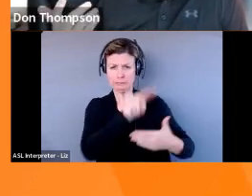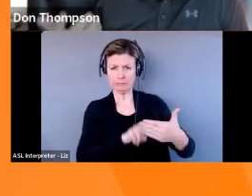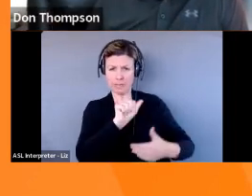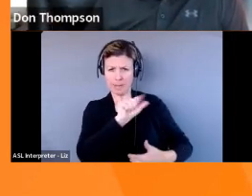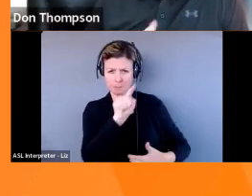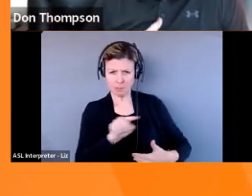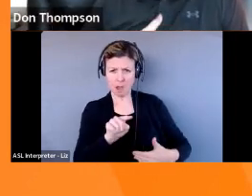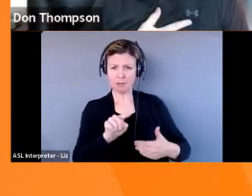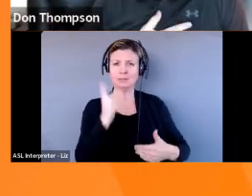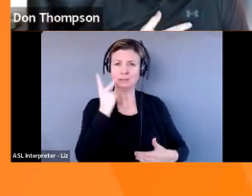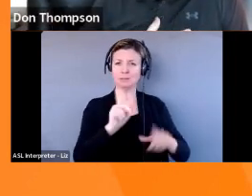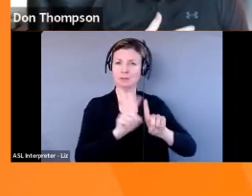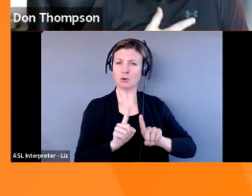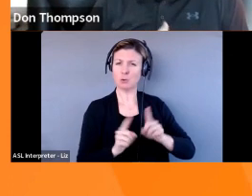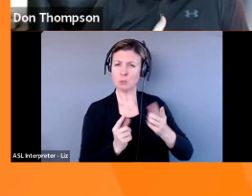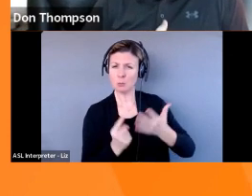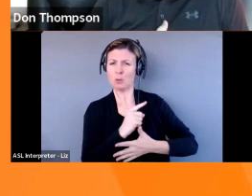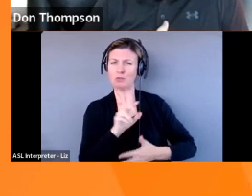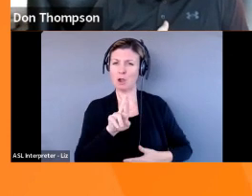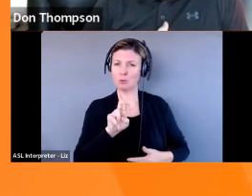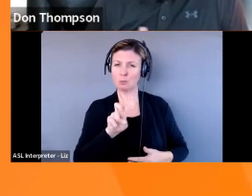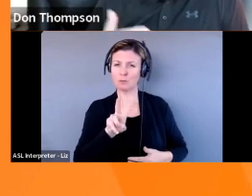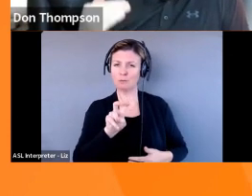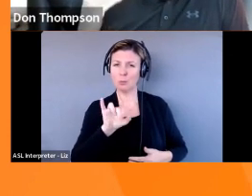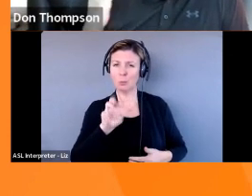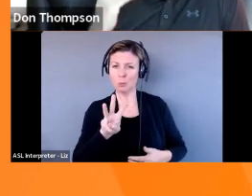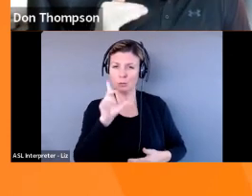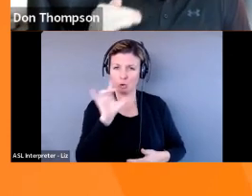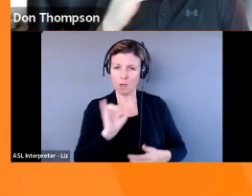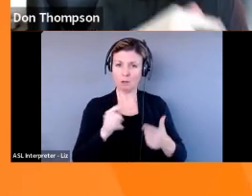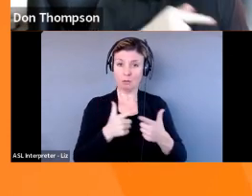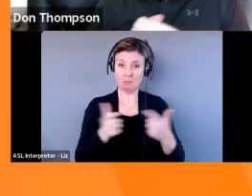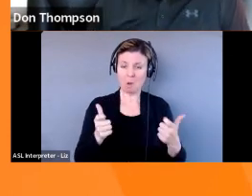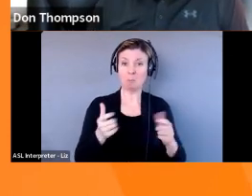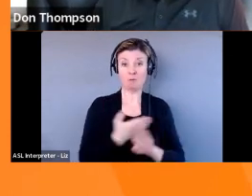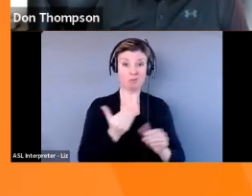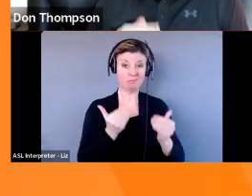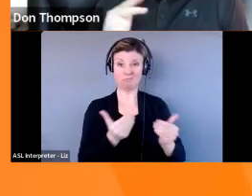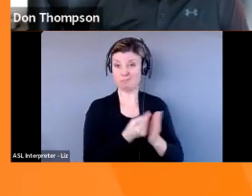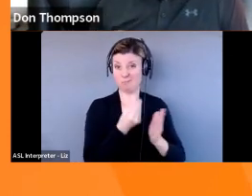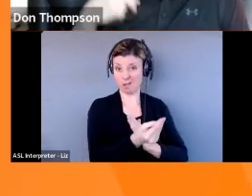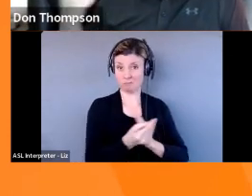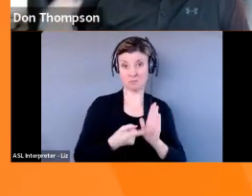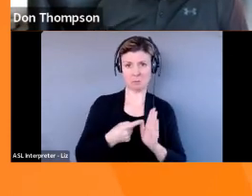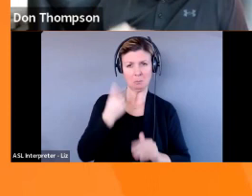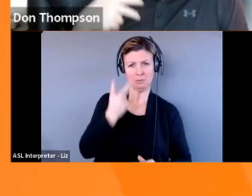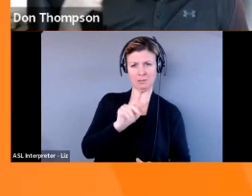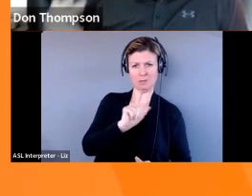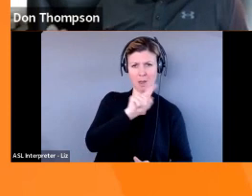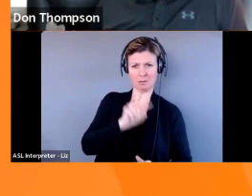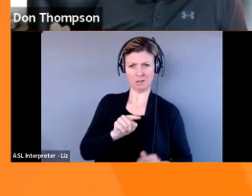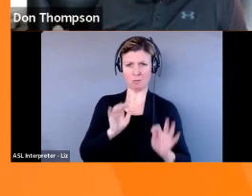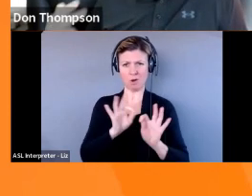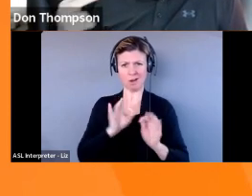price. And candidly, we have a number of clients where the price is higher on Amazon to account for some of the shipping